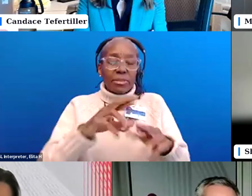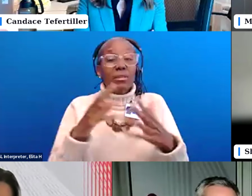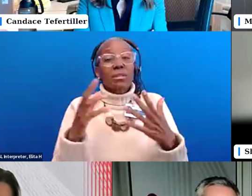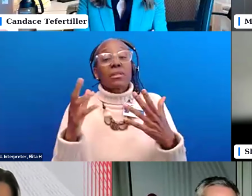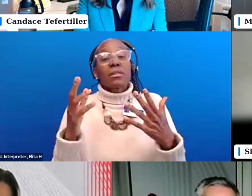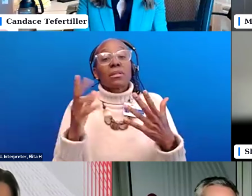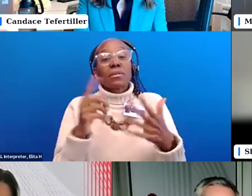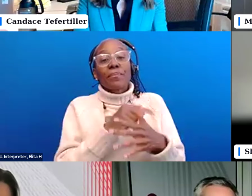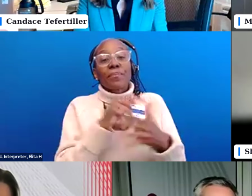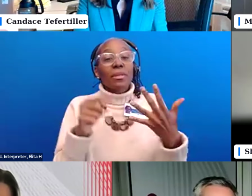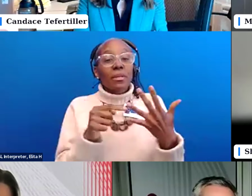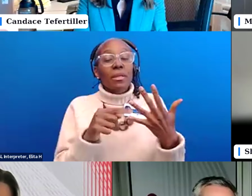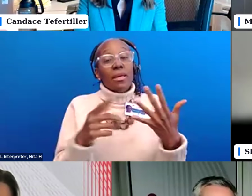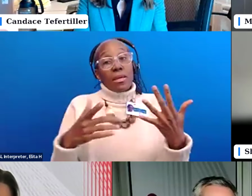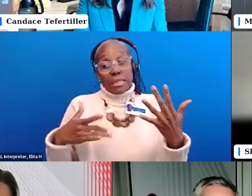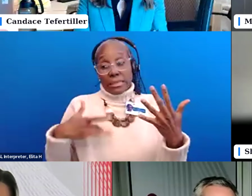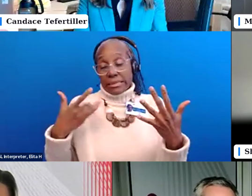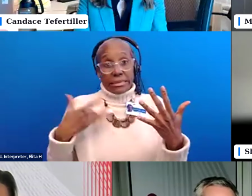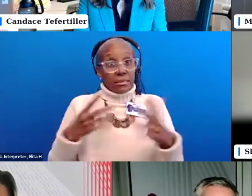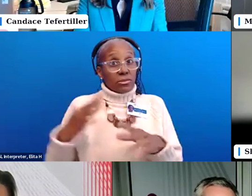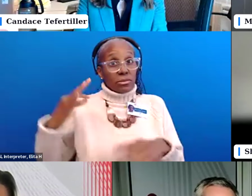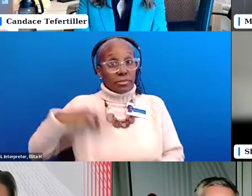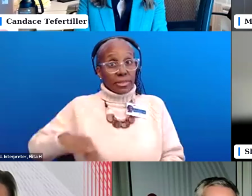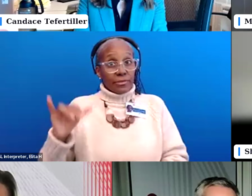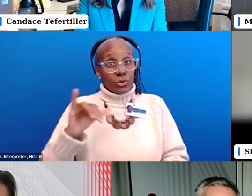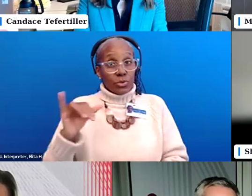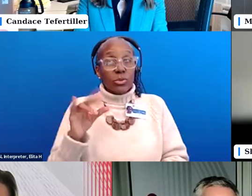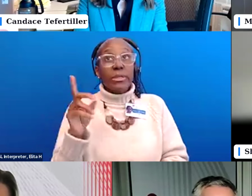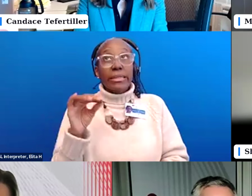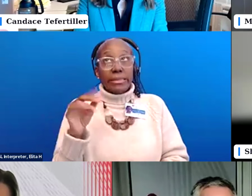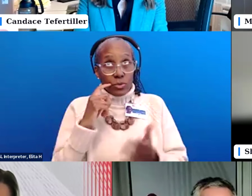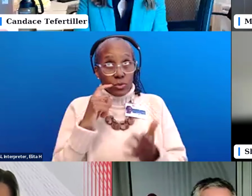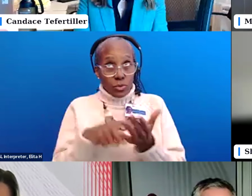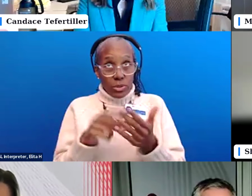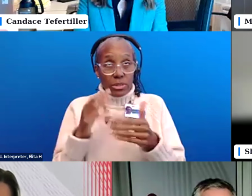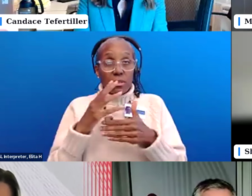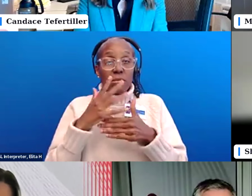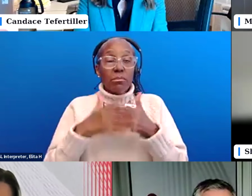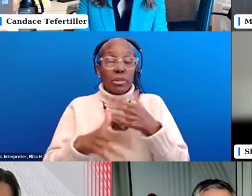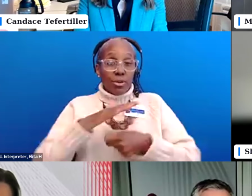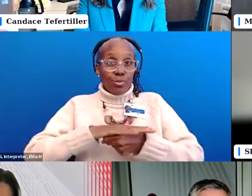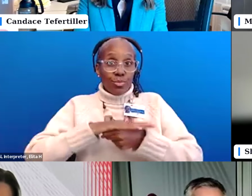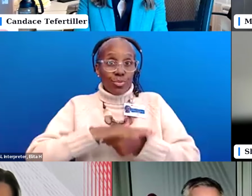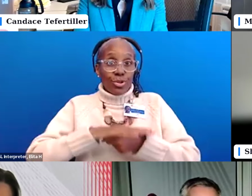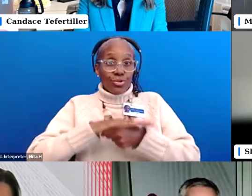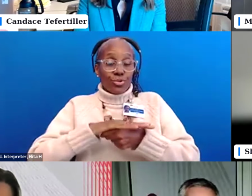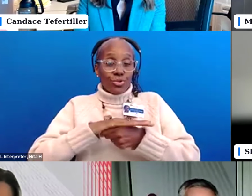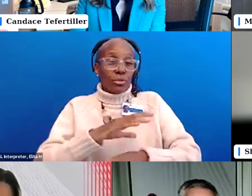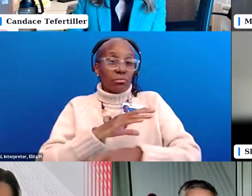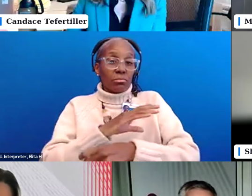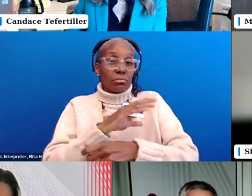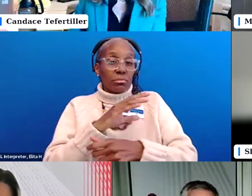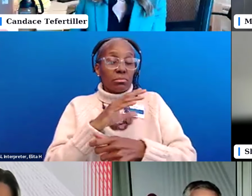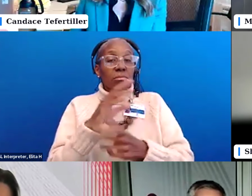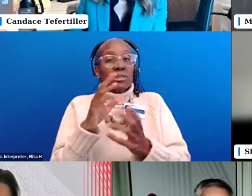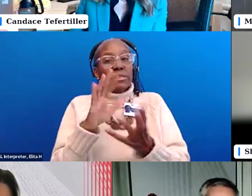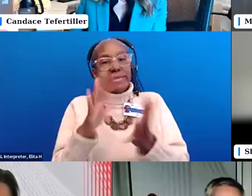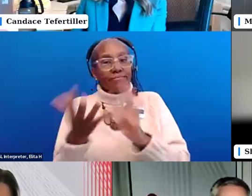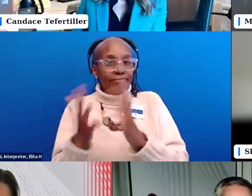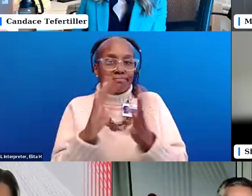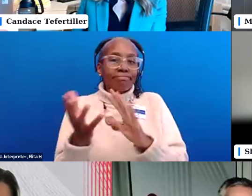Some sensation benefits. I did notice the blood pressure benefits going in and out